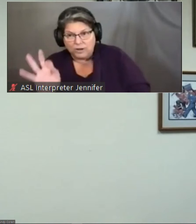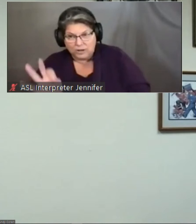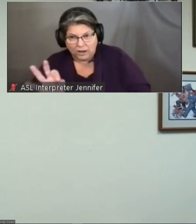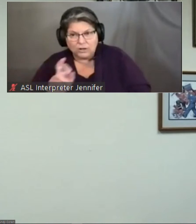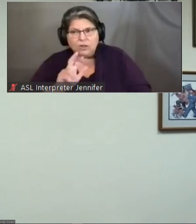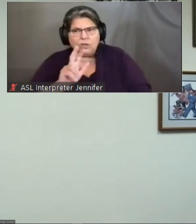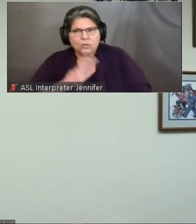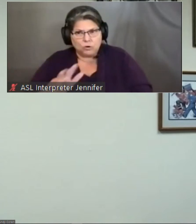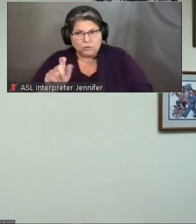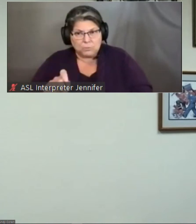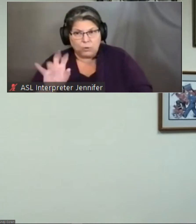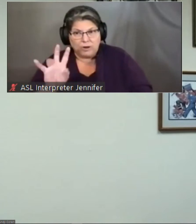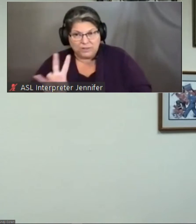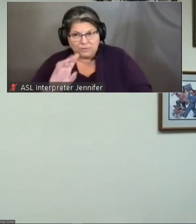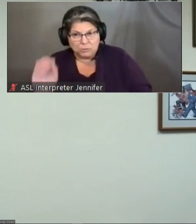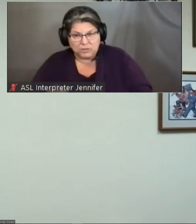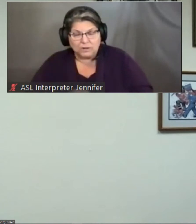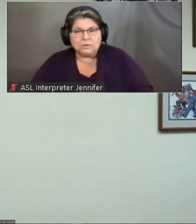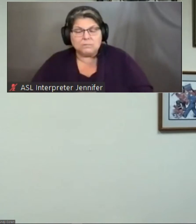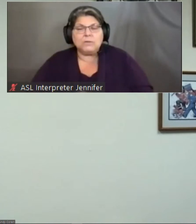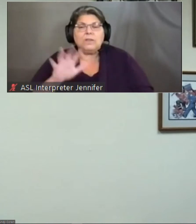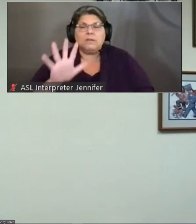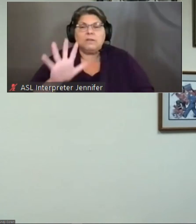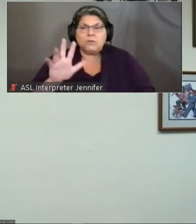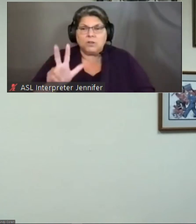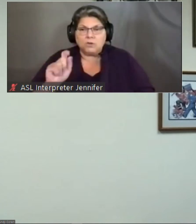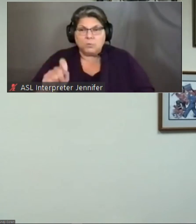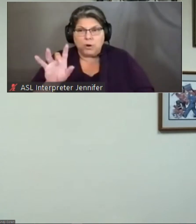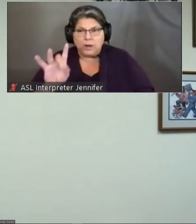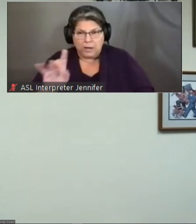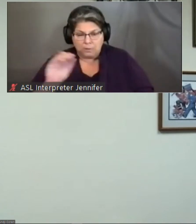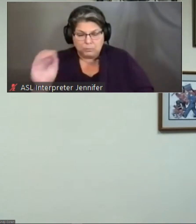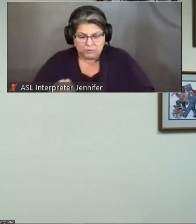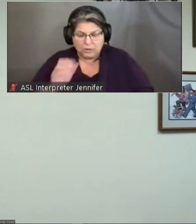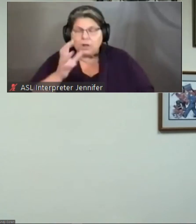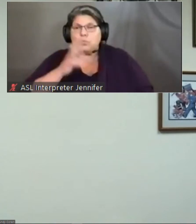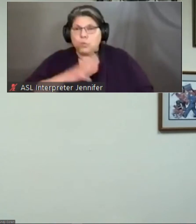33.7%. 53.8% of women have been vaccinated,